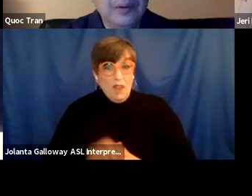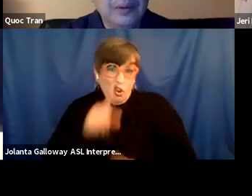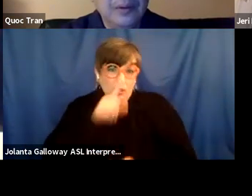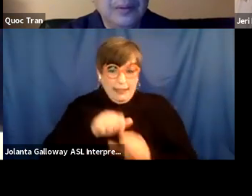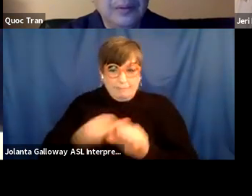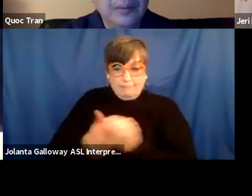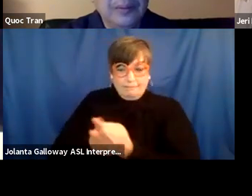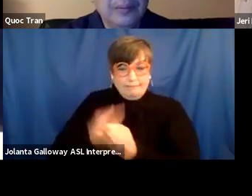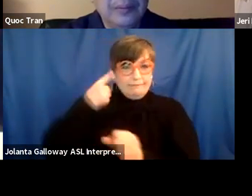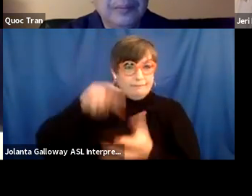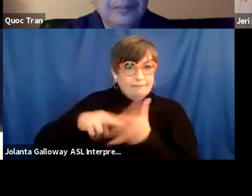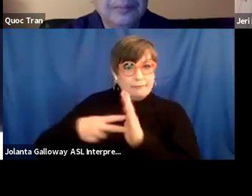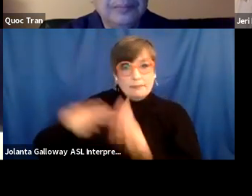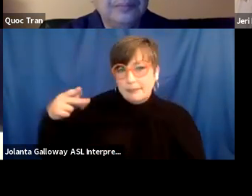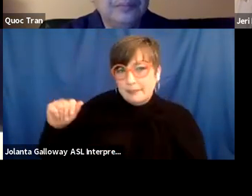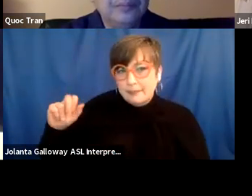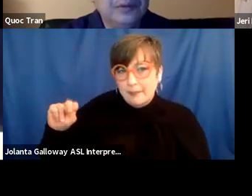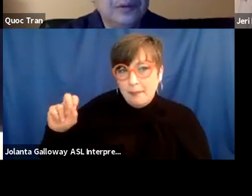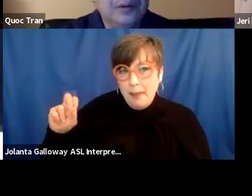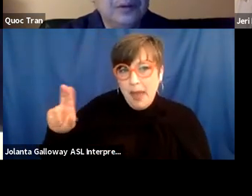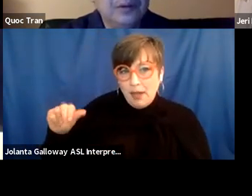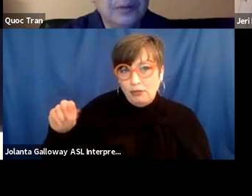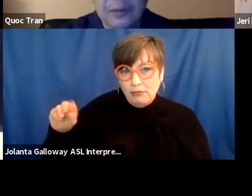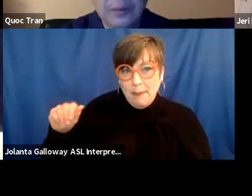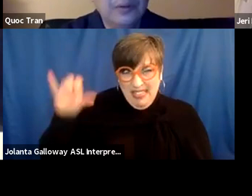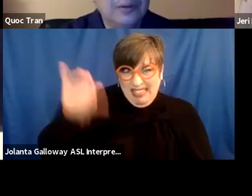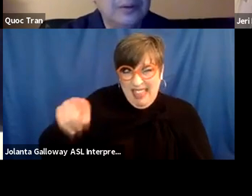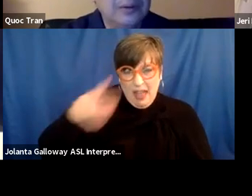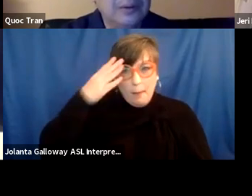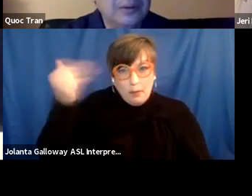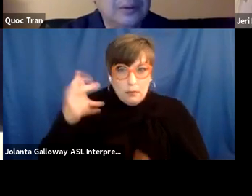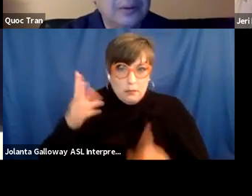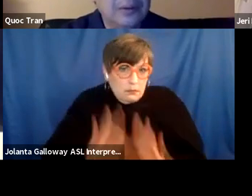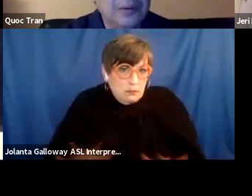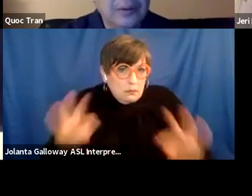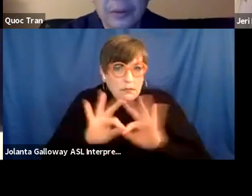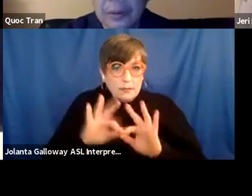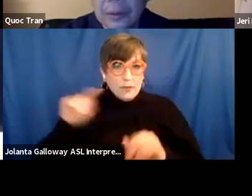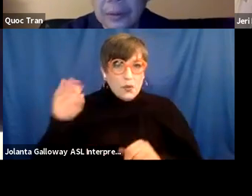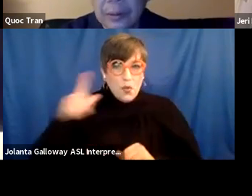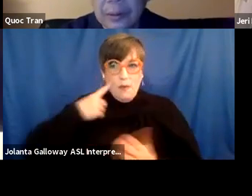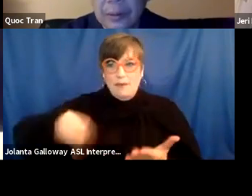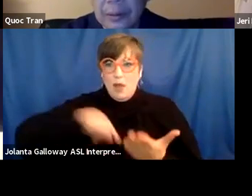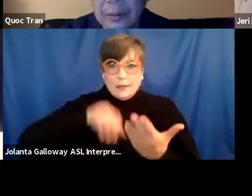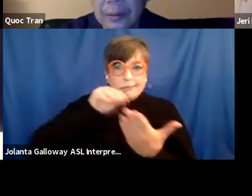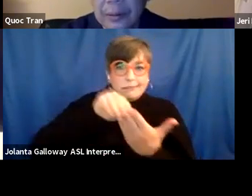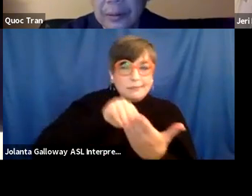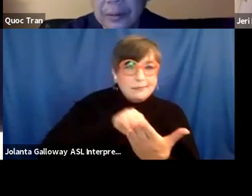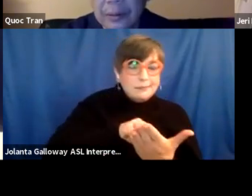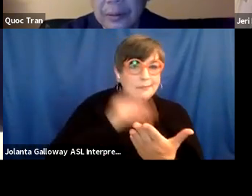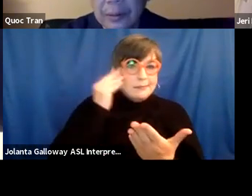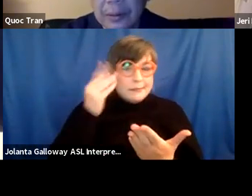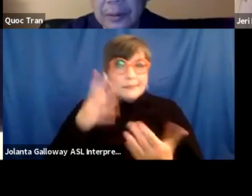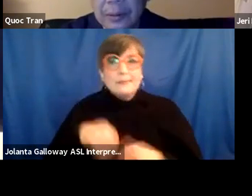and that's why I shared it with you today, because it is really an important tool for us to be able to make